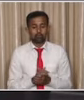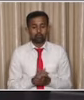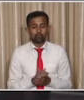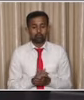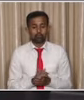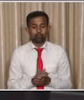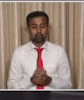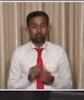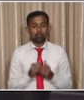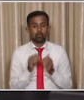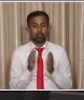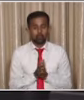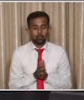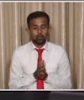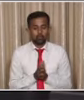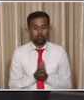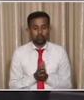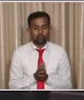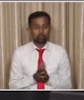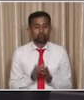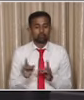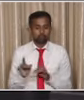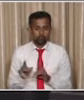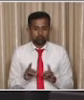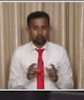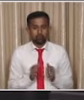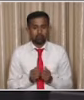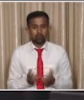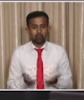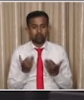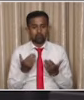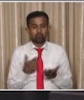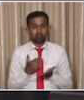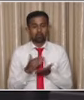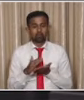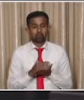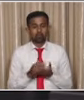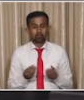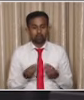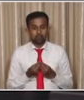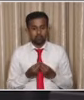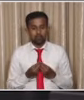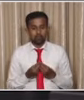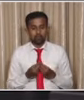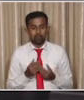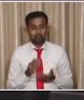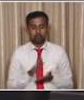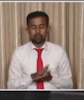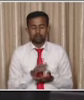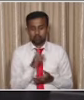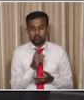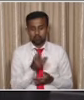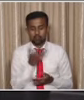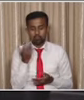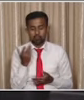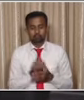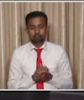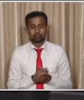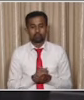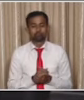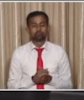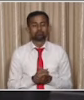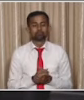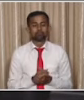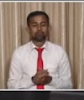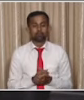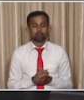that across the board we have that support. There is one more clarification that I need to make, that my colleague informed